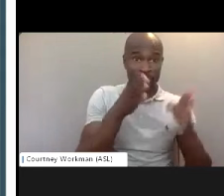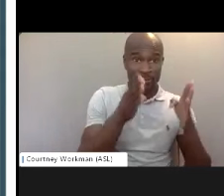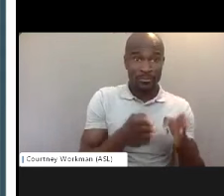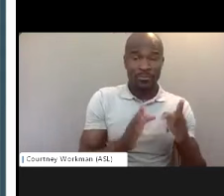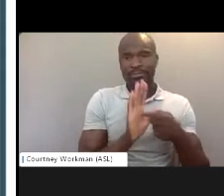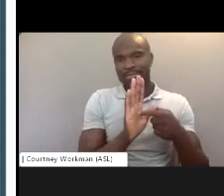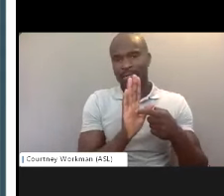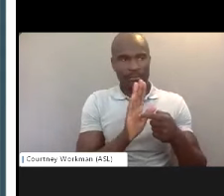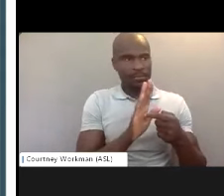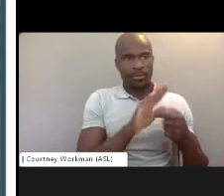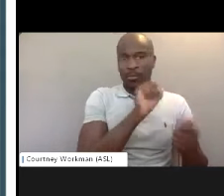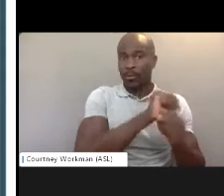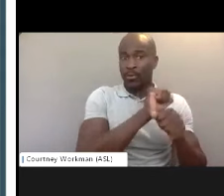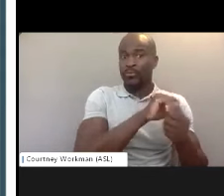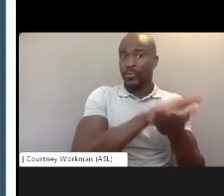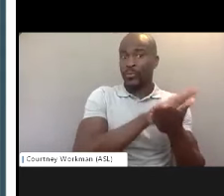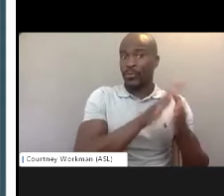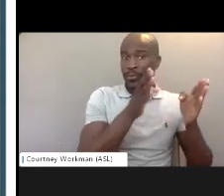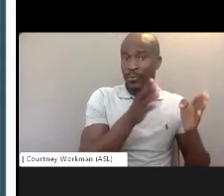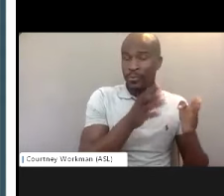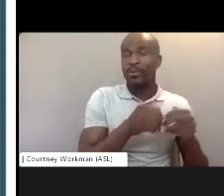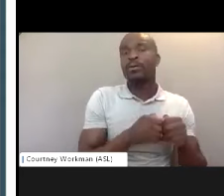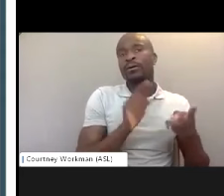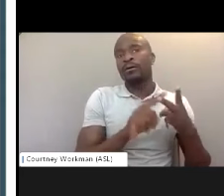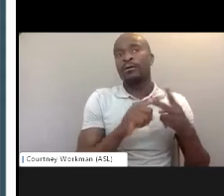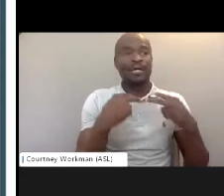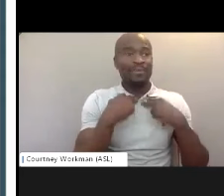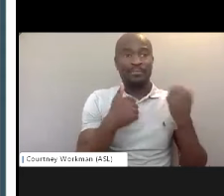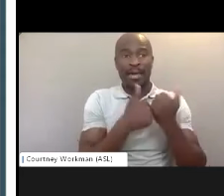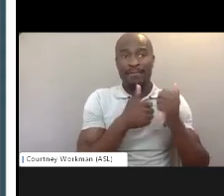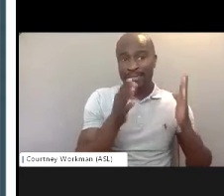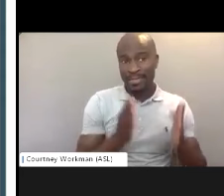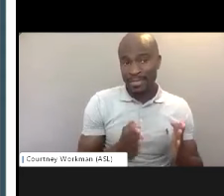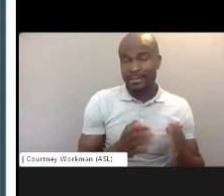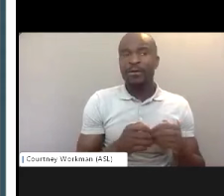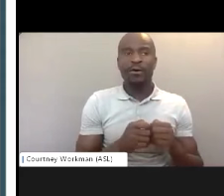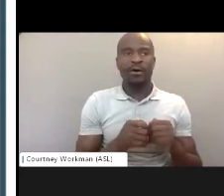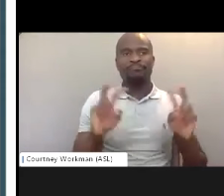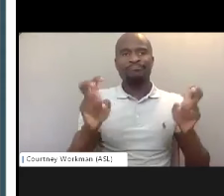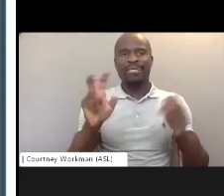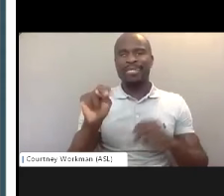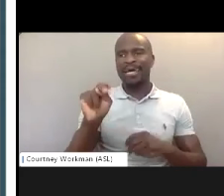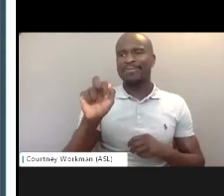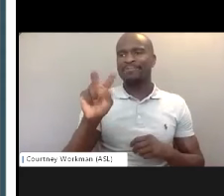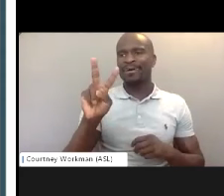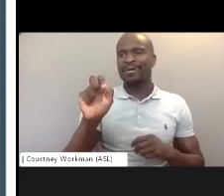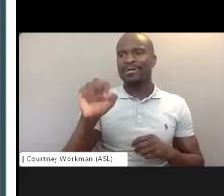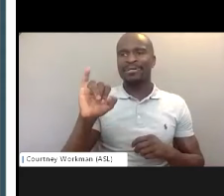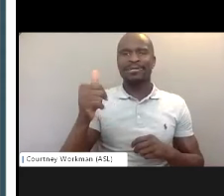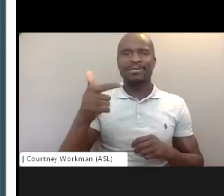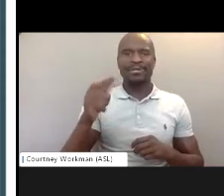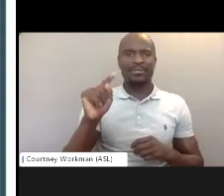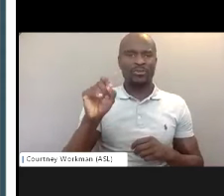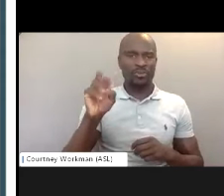professionals or victim advocates or navigators or other sort of healthcare workers, other folks